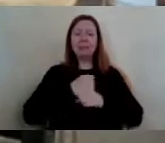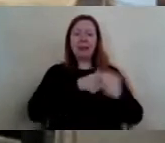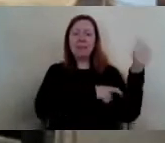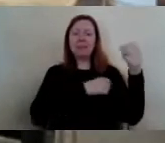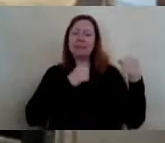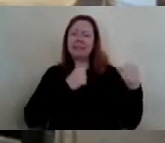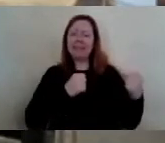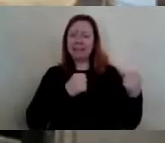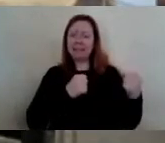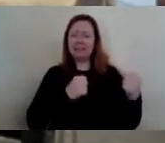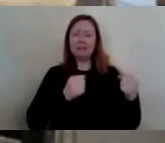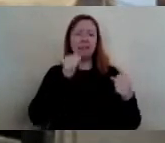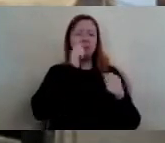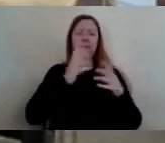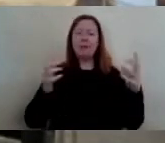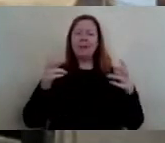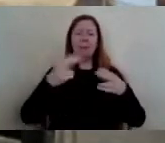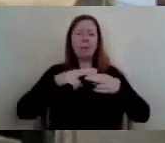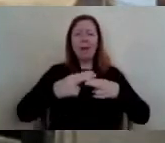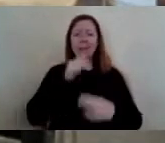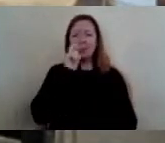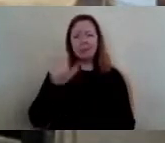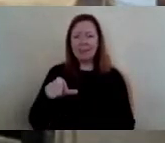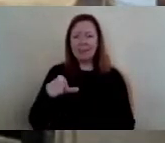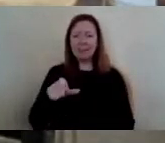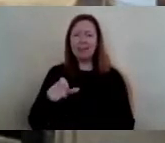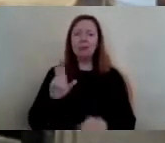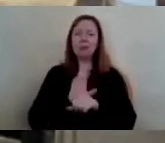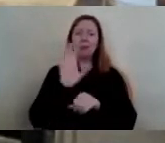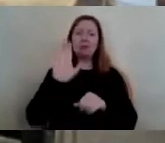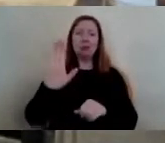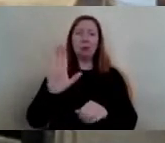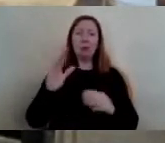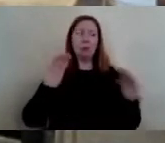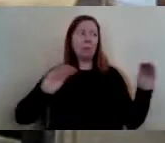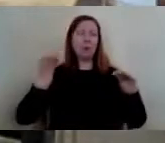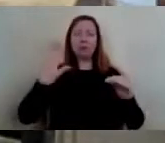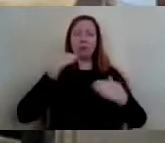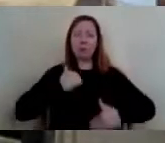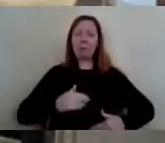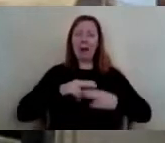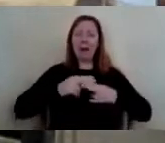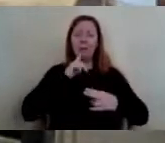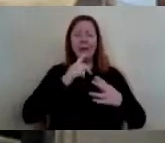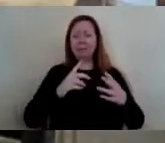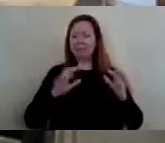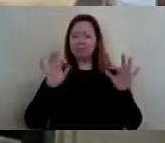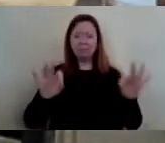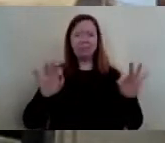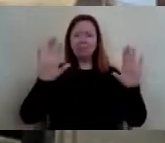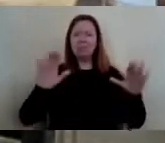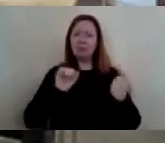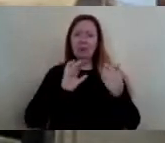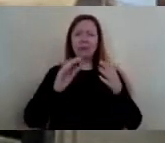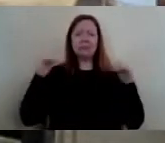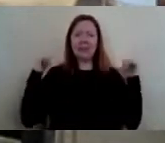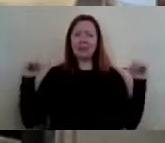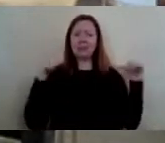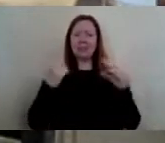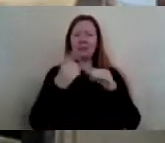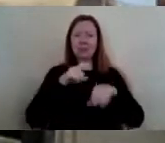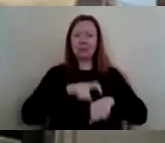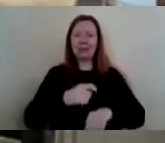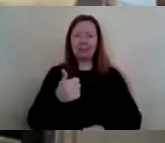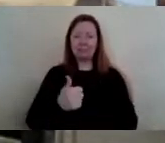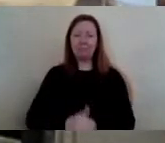muscles. You don't need a lot of weight. Using your range of motion and your body weight is going to be an excellent way to exercise. 1 more time, everybody. Here we